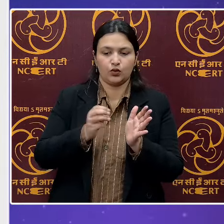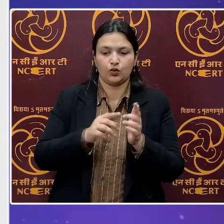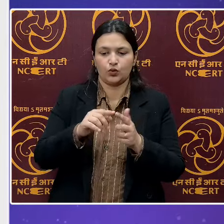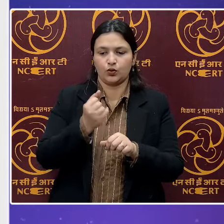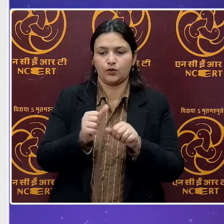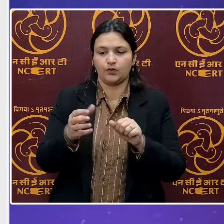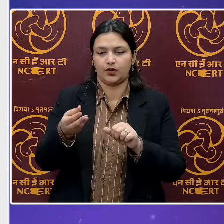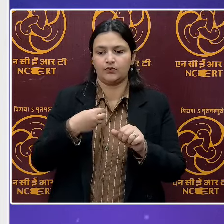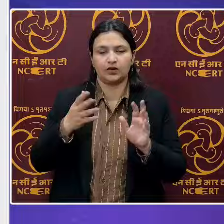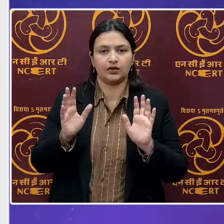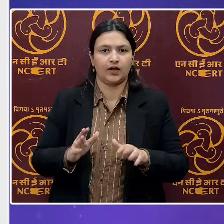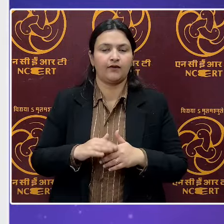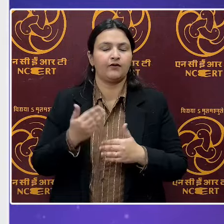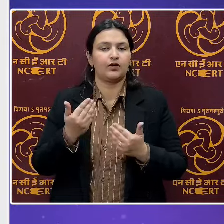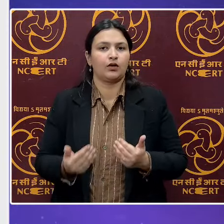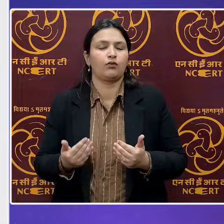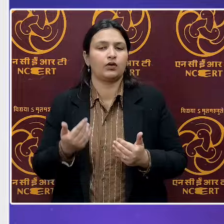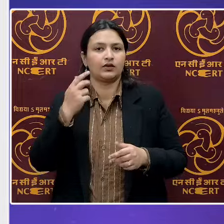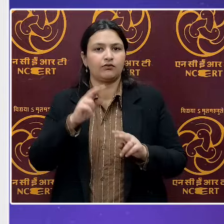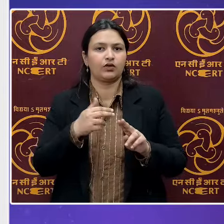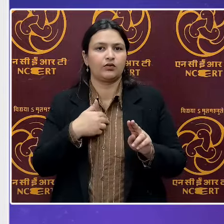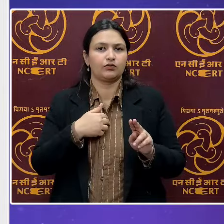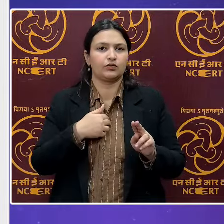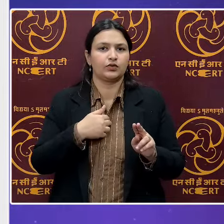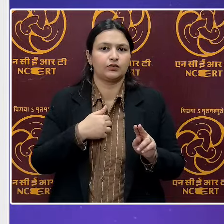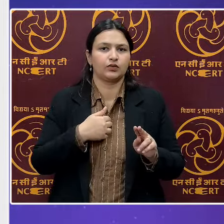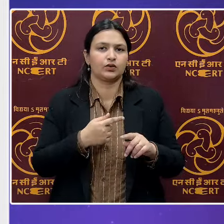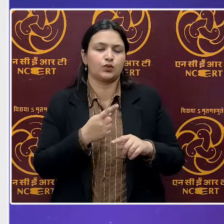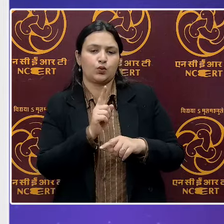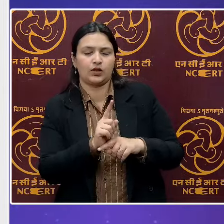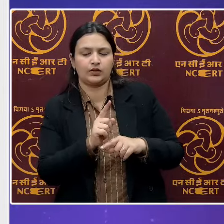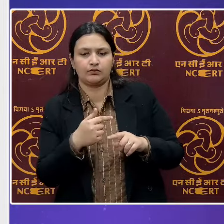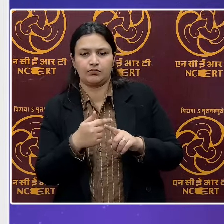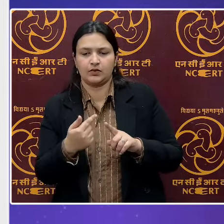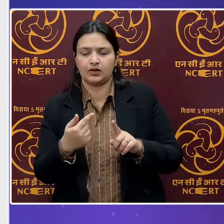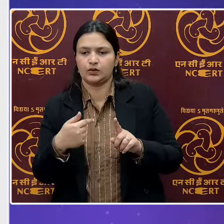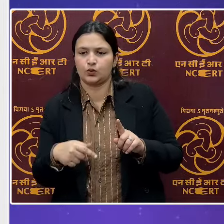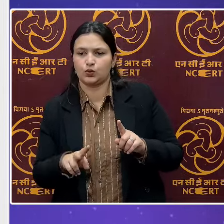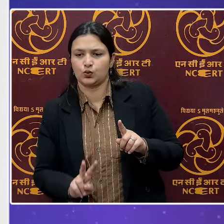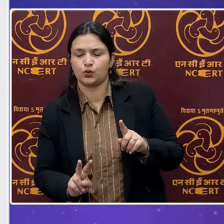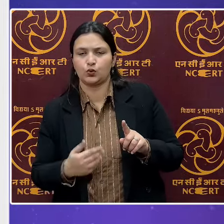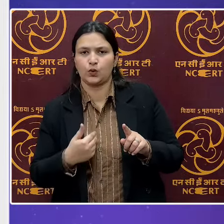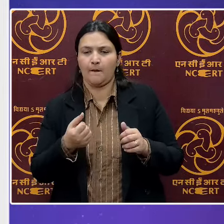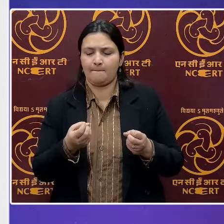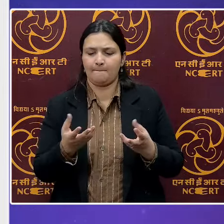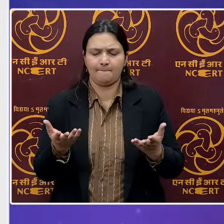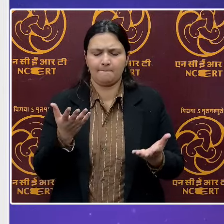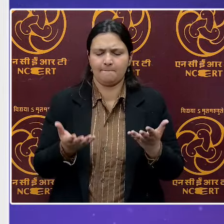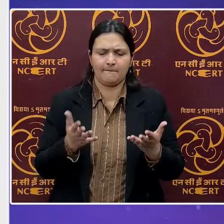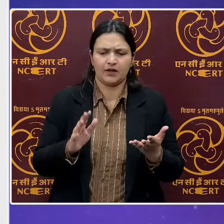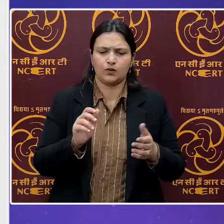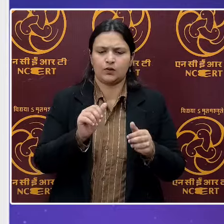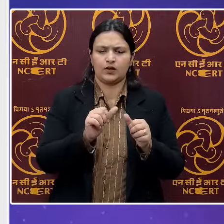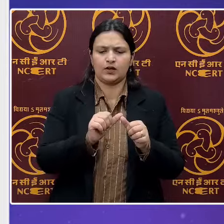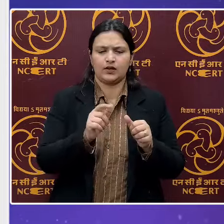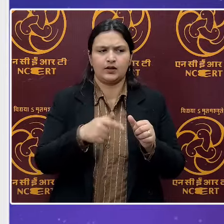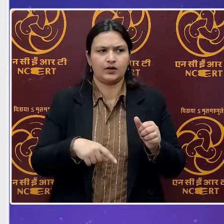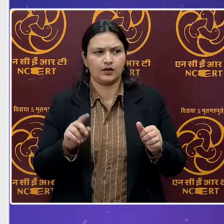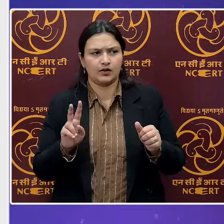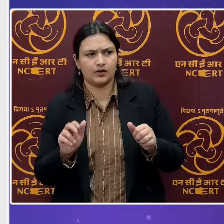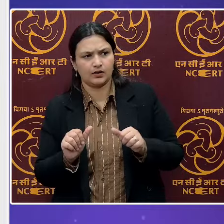Now we can just divide equation 1 and 2. If we divide equation 1 and 2, a and a gets cancelled. Okay, I